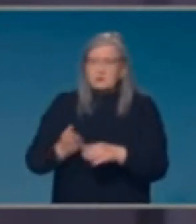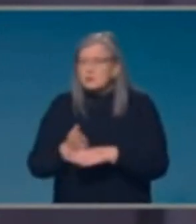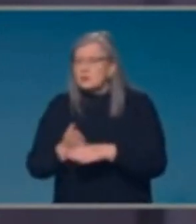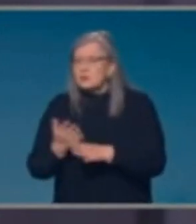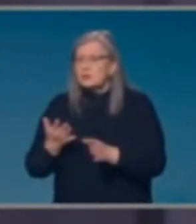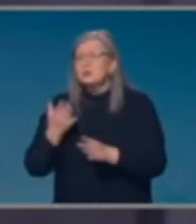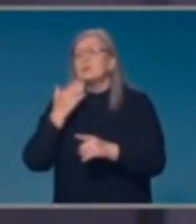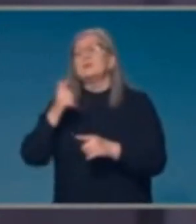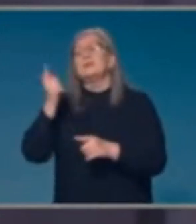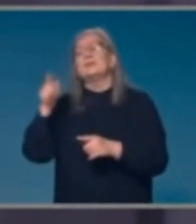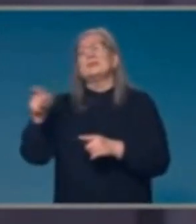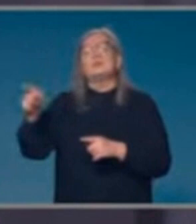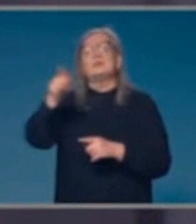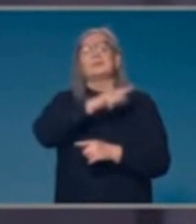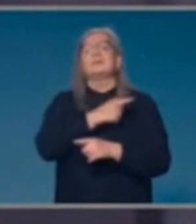those children.